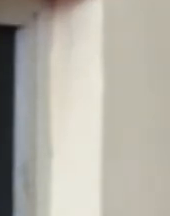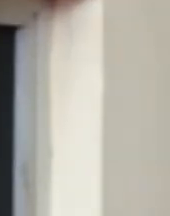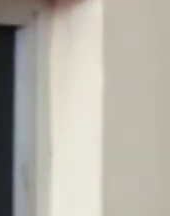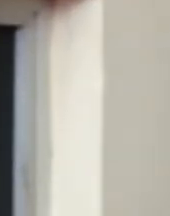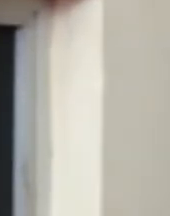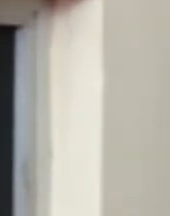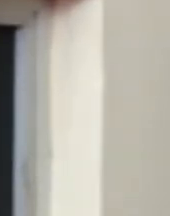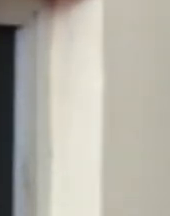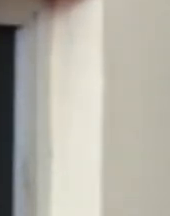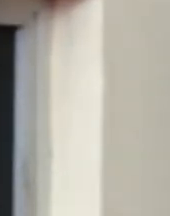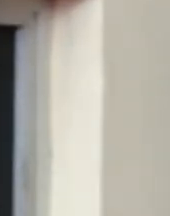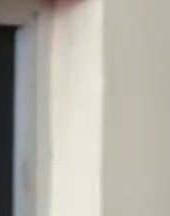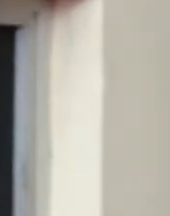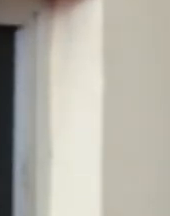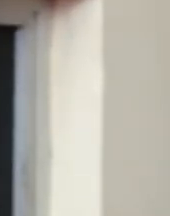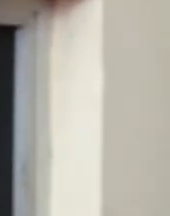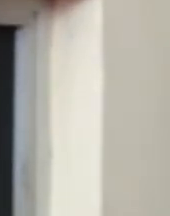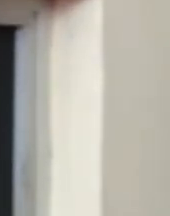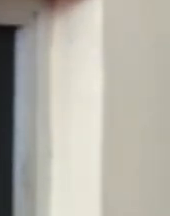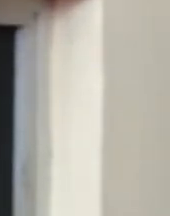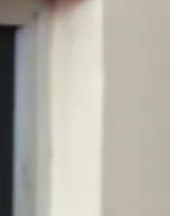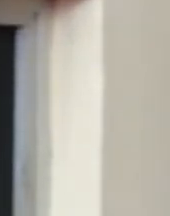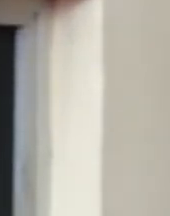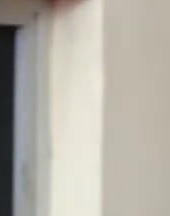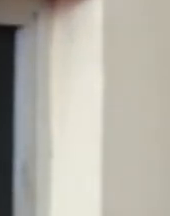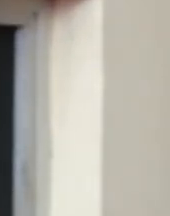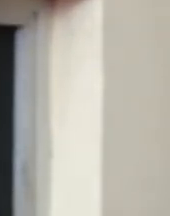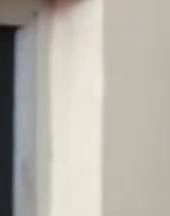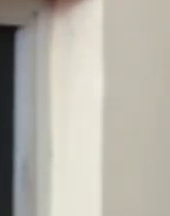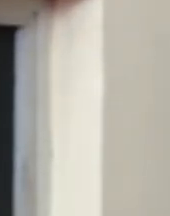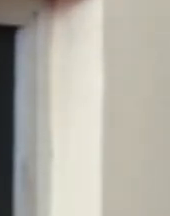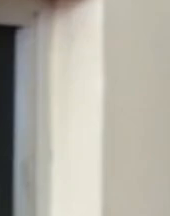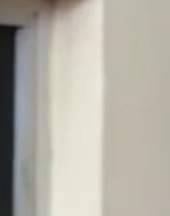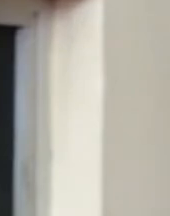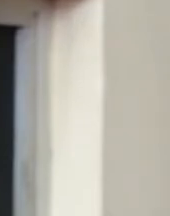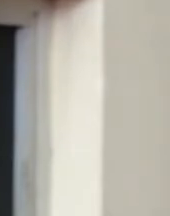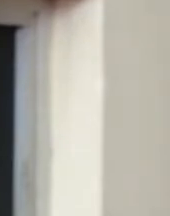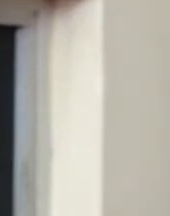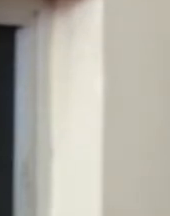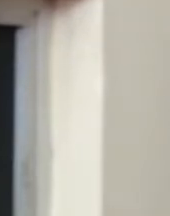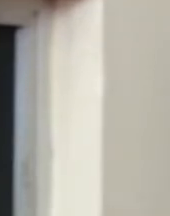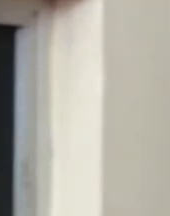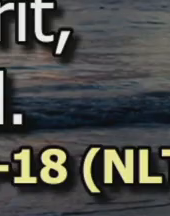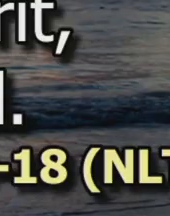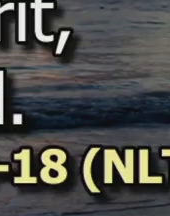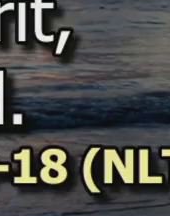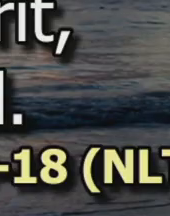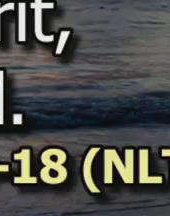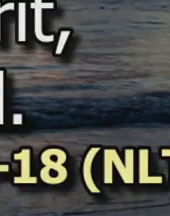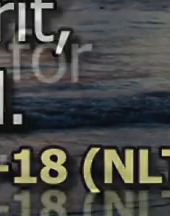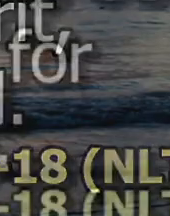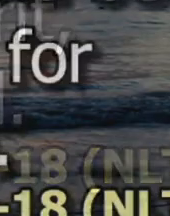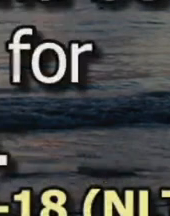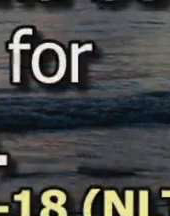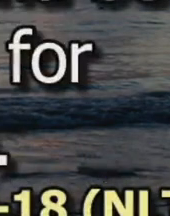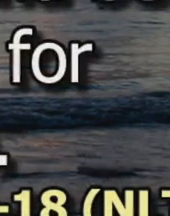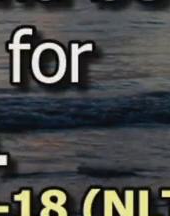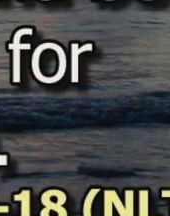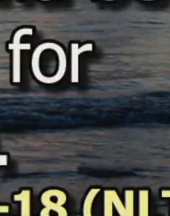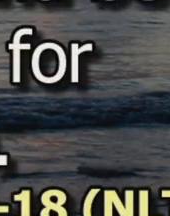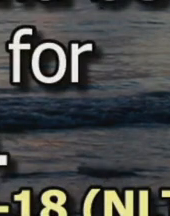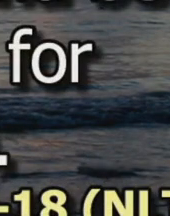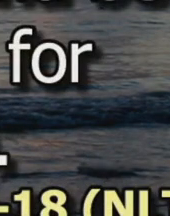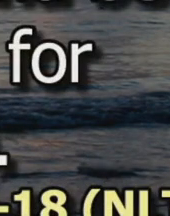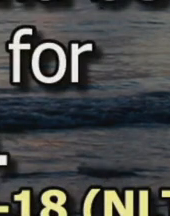uvae chepeo ya wokovu na upanga wa roho, which is the word of God. Ambao ni neno lake Mwenyezi Mungu.